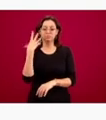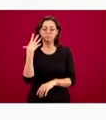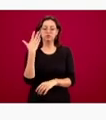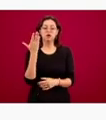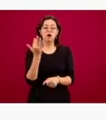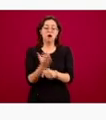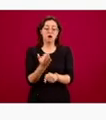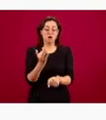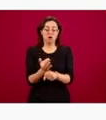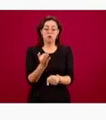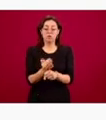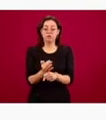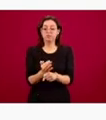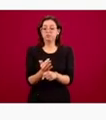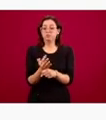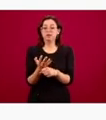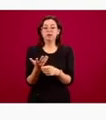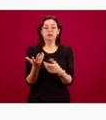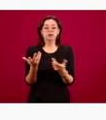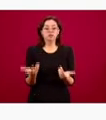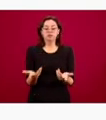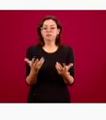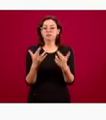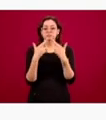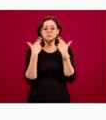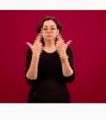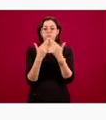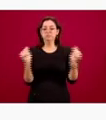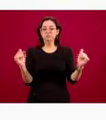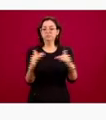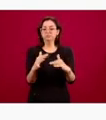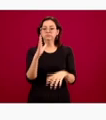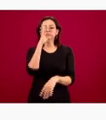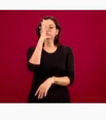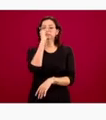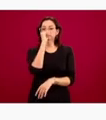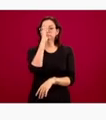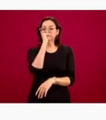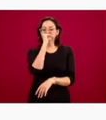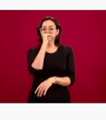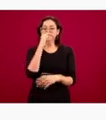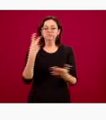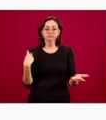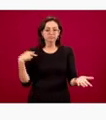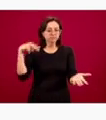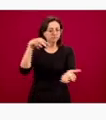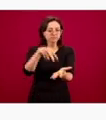area. All of them offer workshops, conferences,